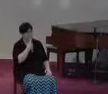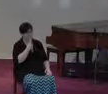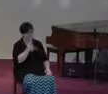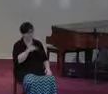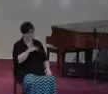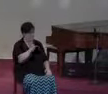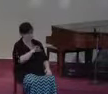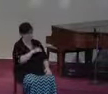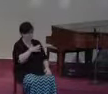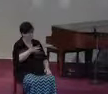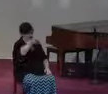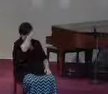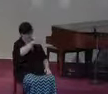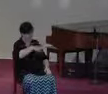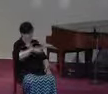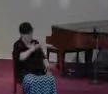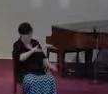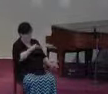my man,"